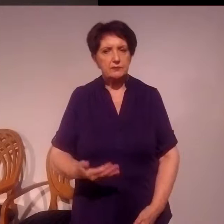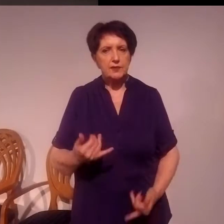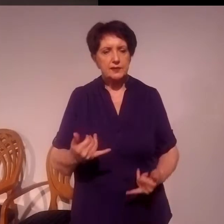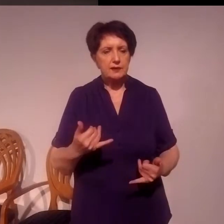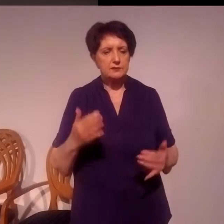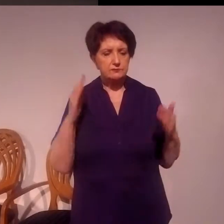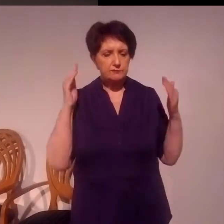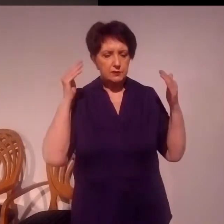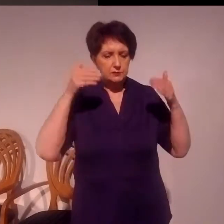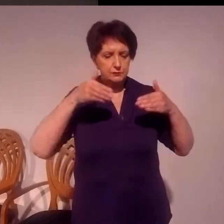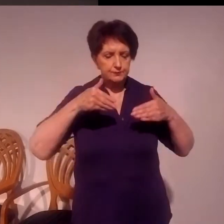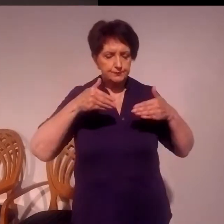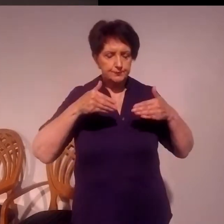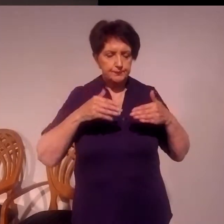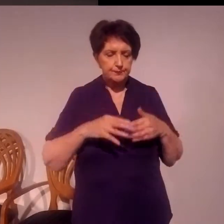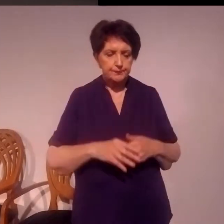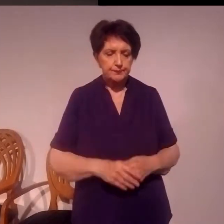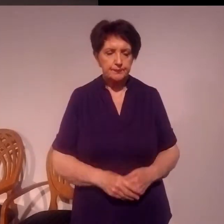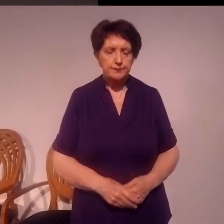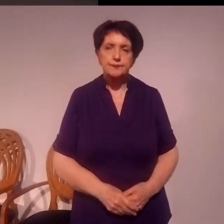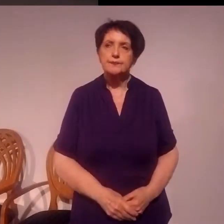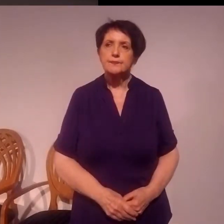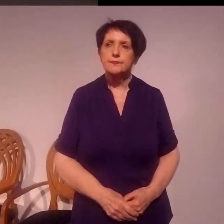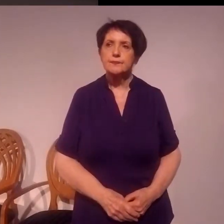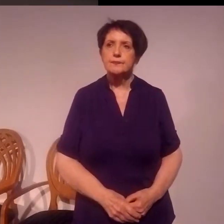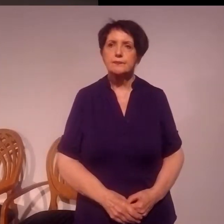Go within with me.